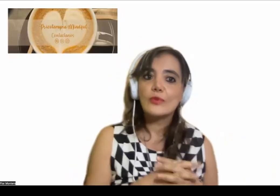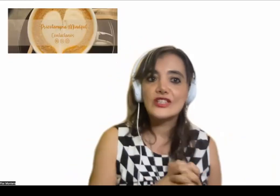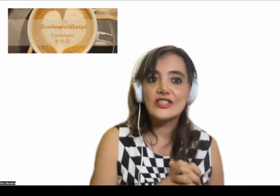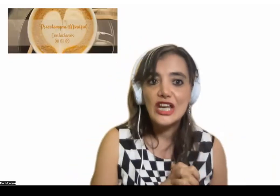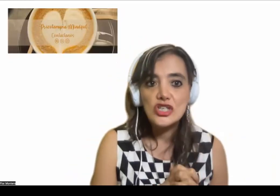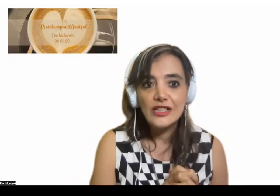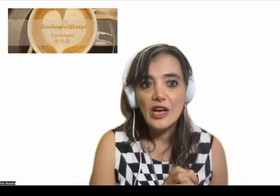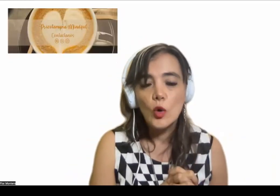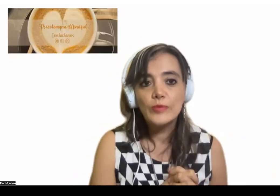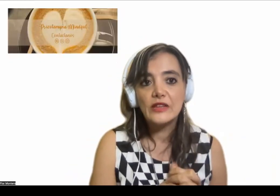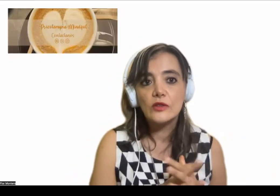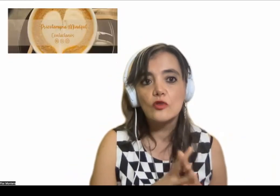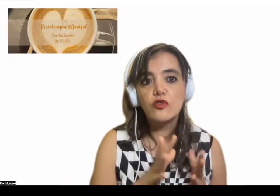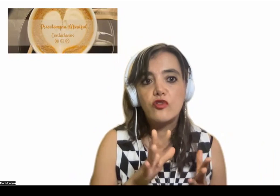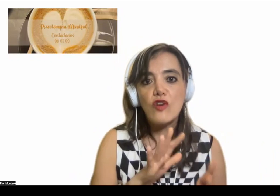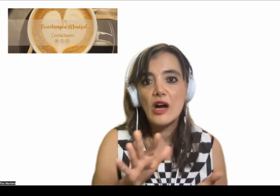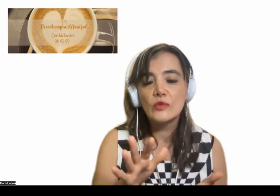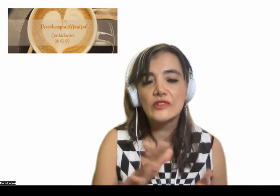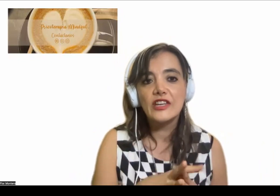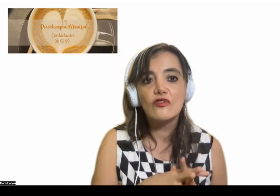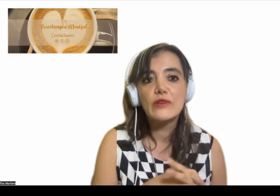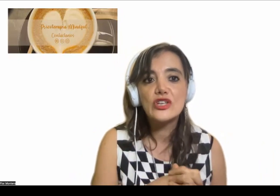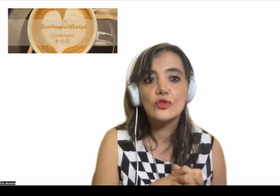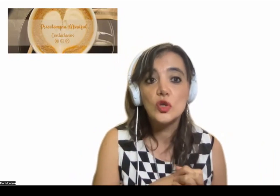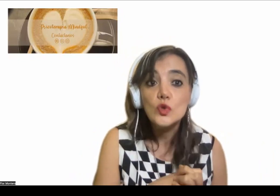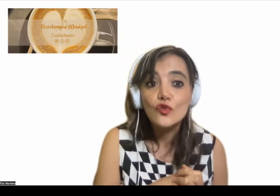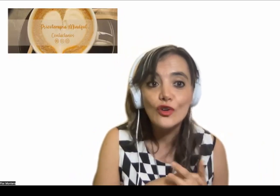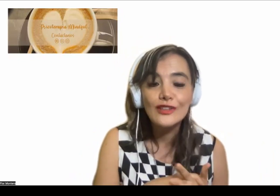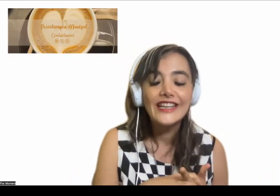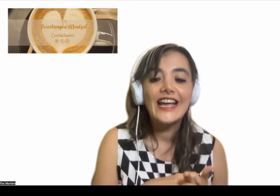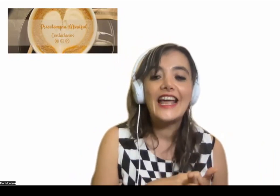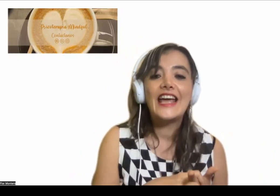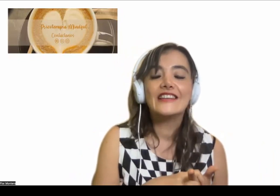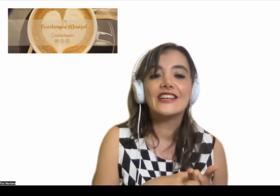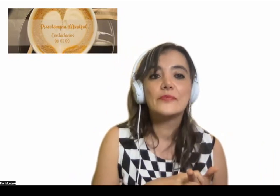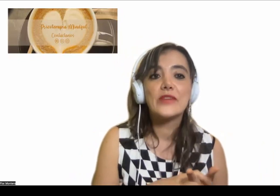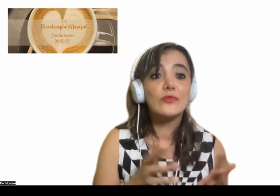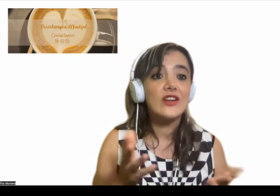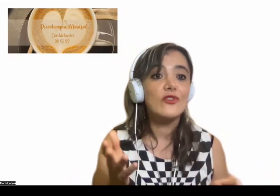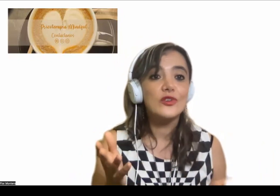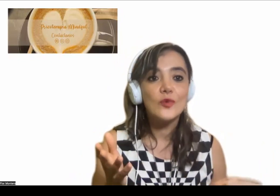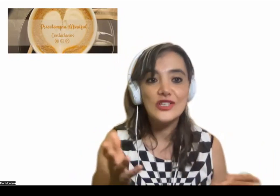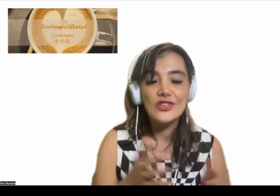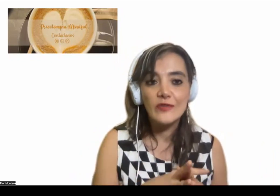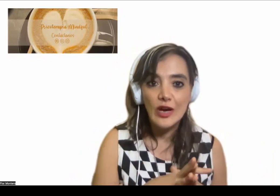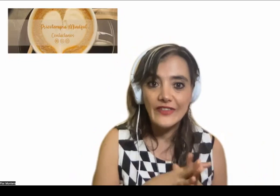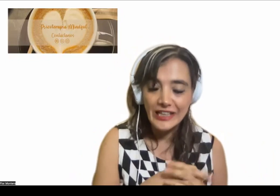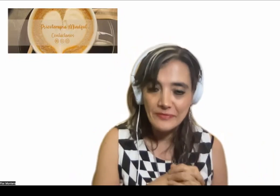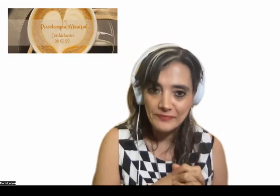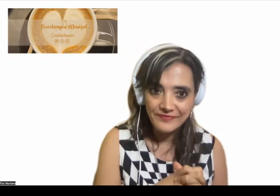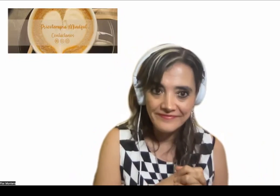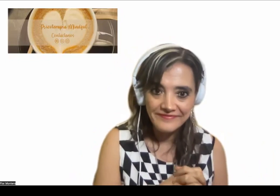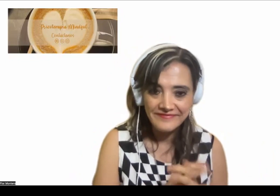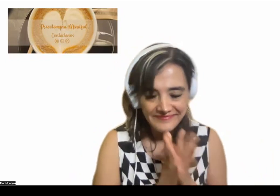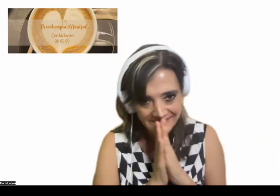of my presentation. I hope that you found the information useful, and I'm ready for your questions if you have